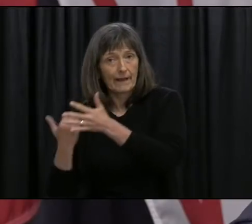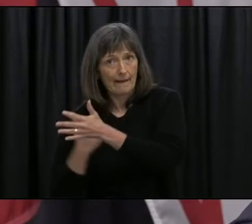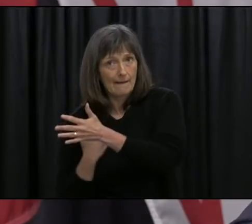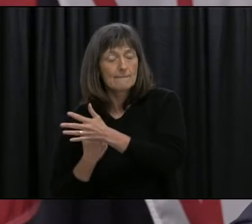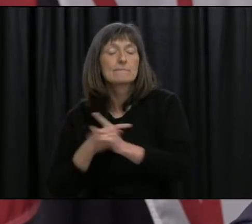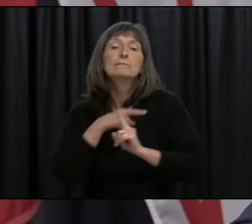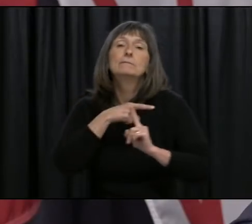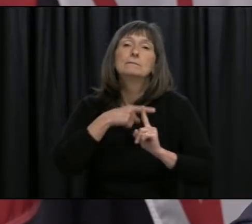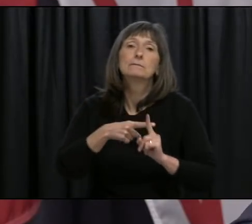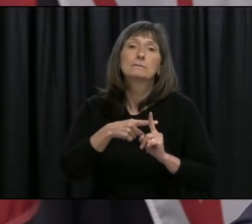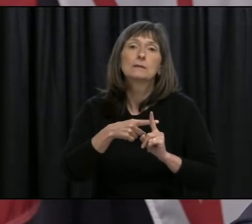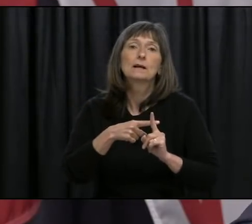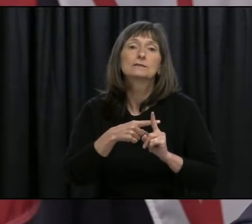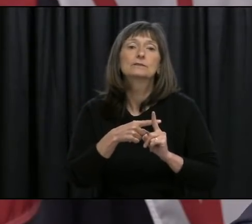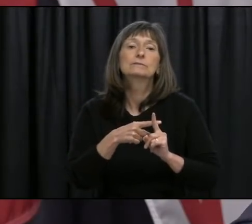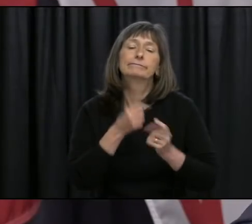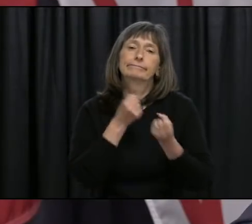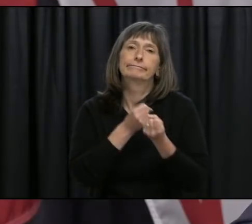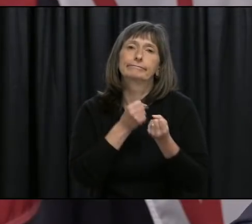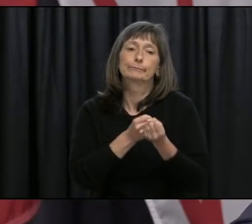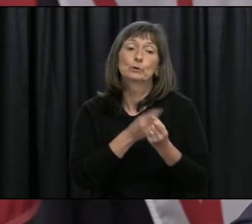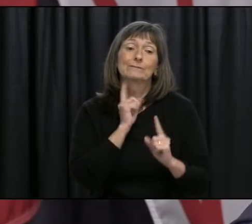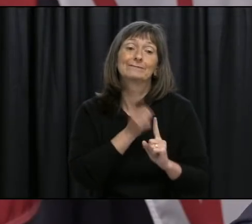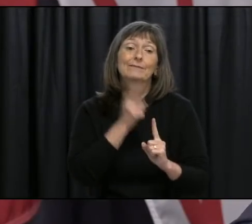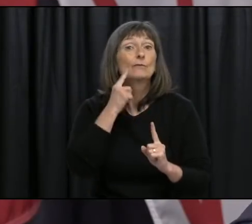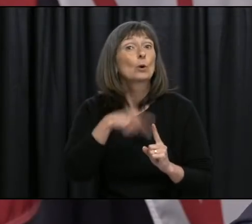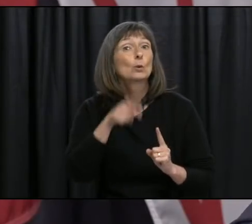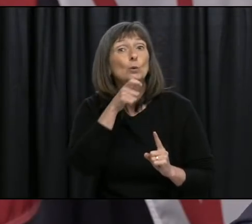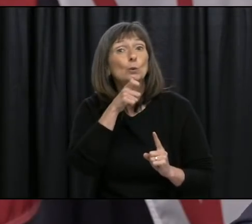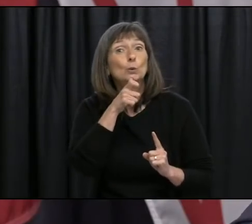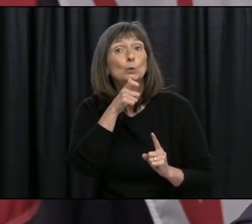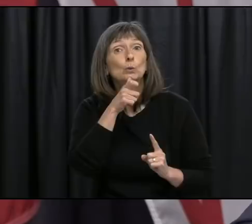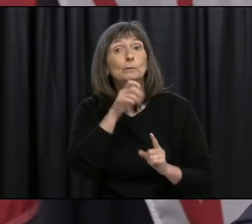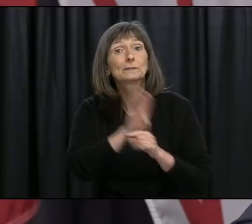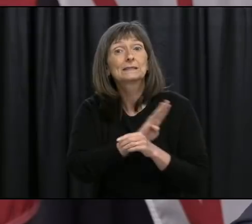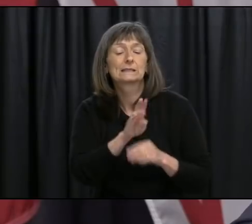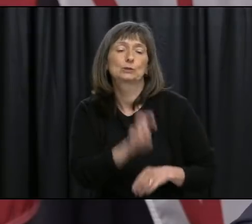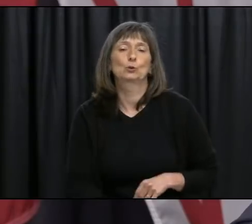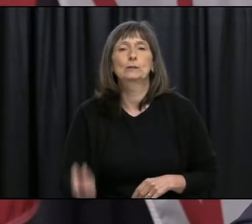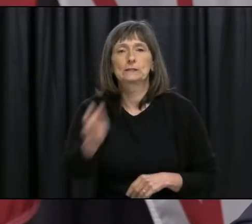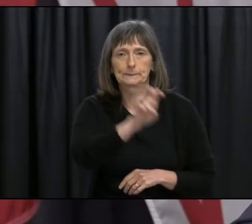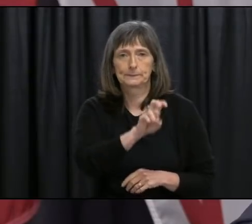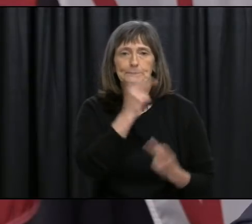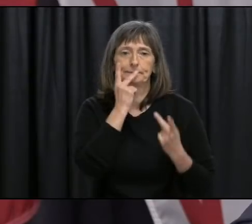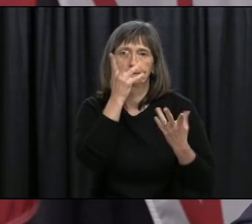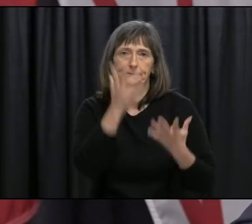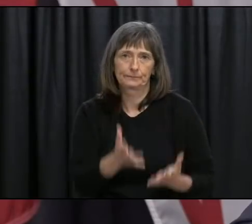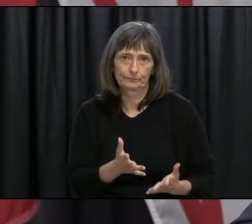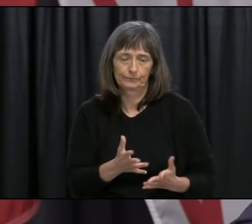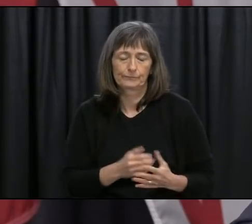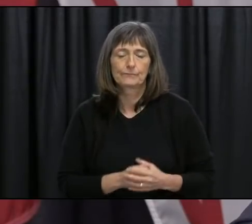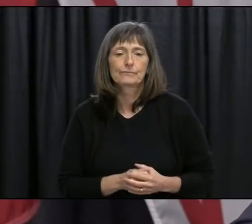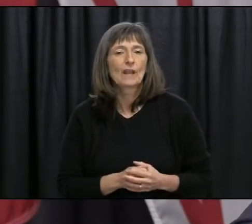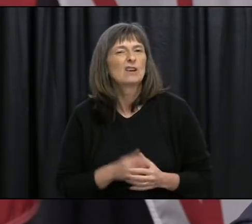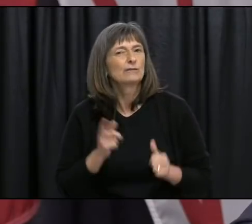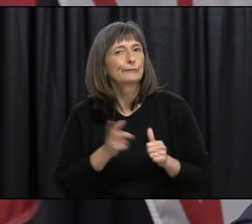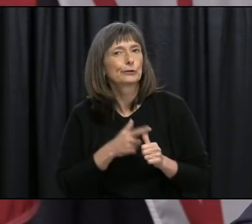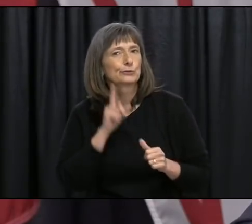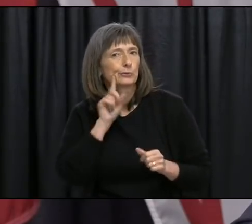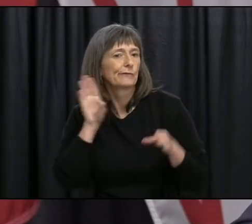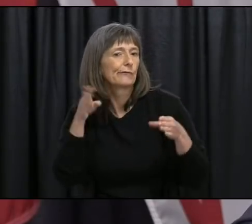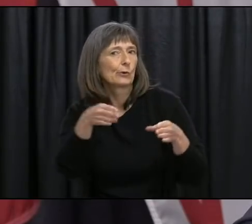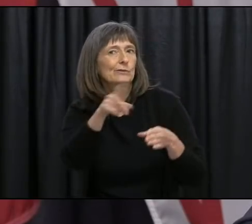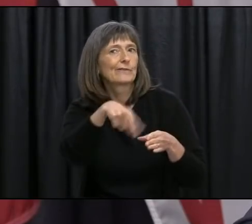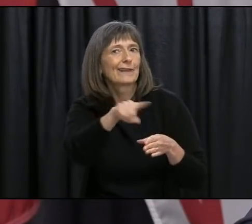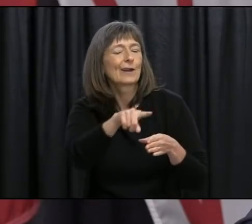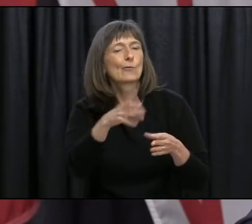place supports for the tourism industry. This was one of the first industries that we quickly made some adjustment for, because they're